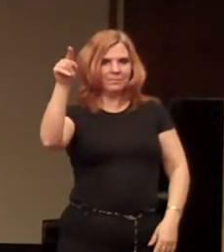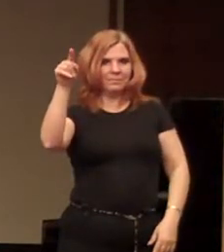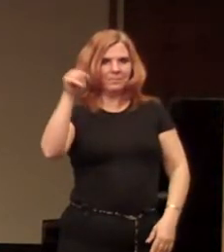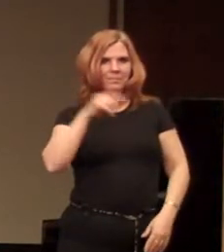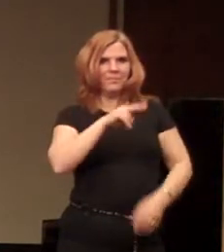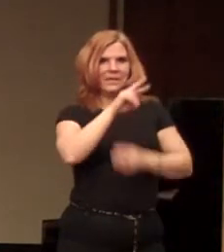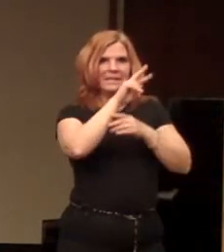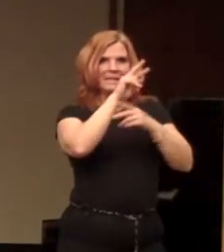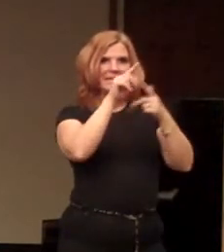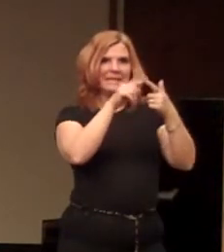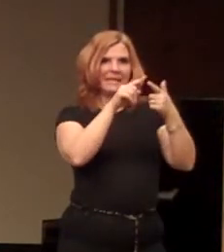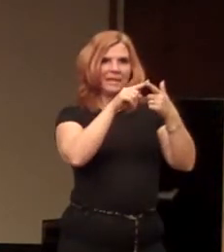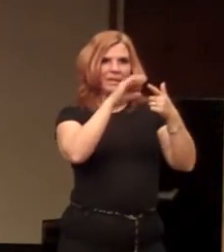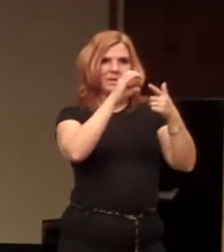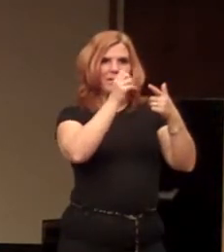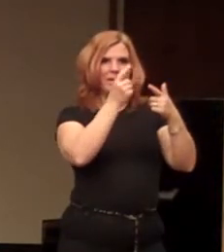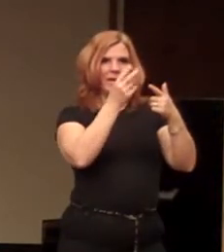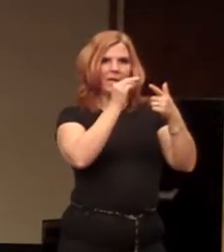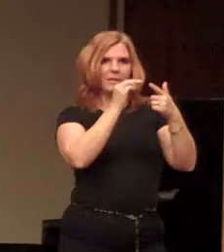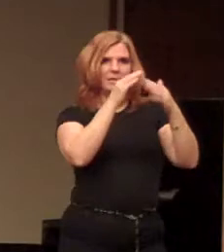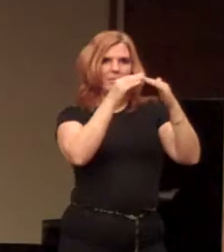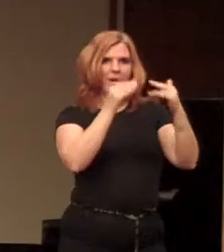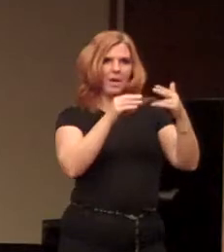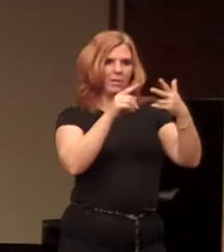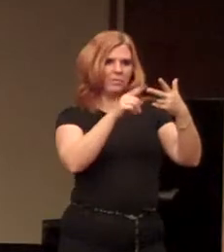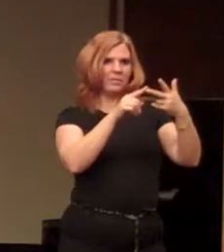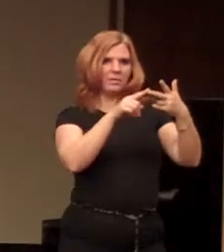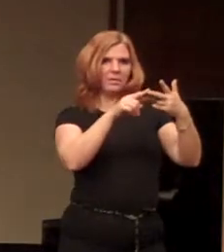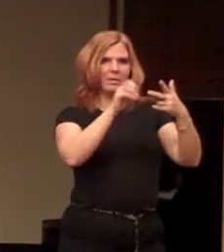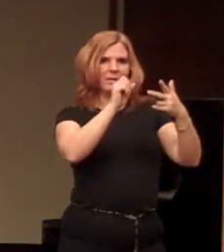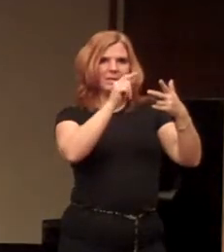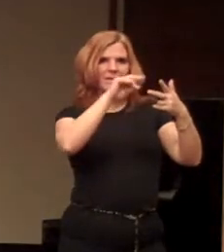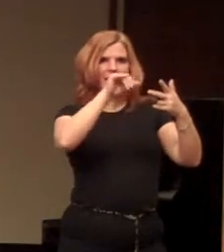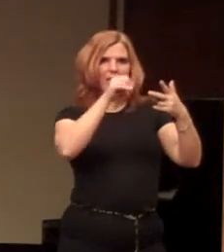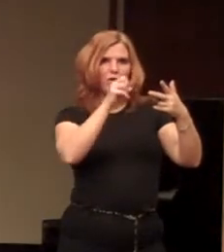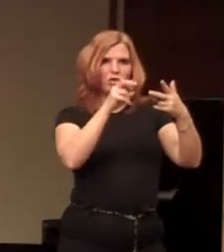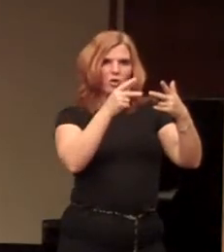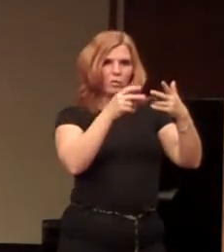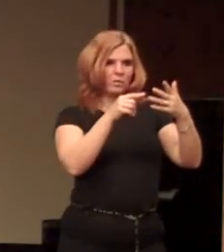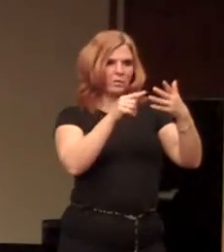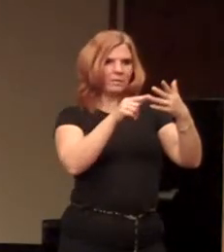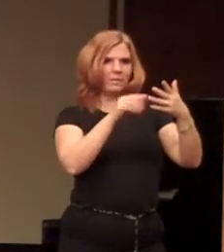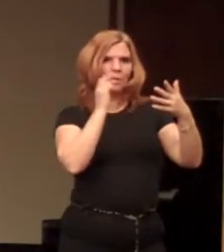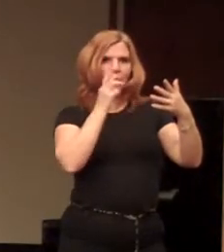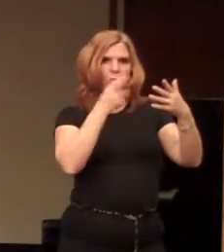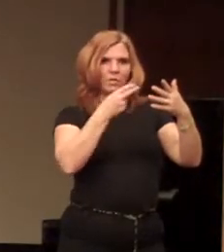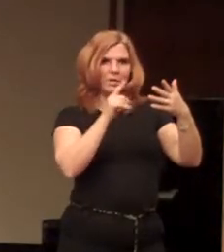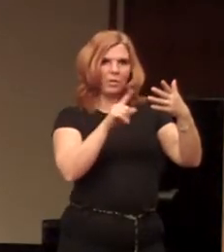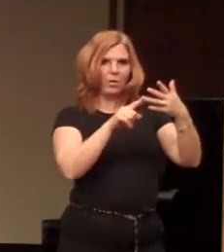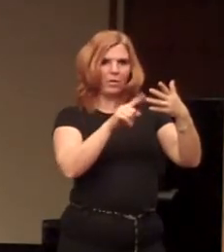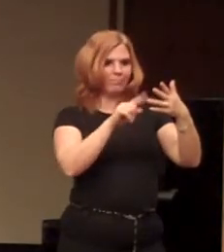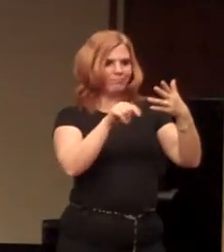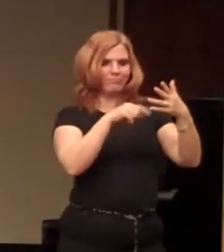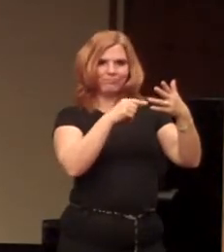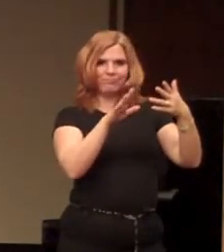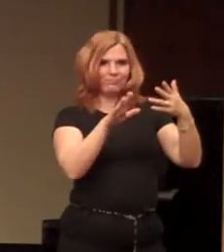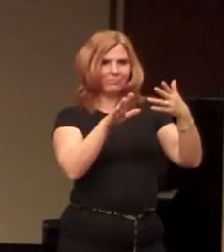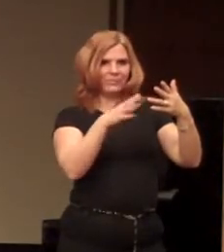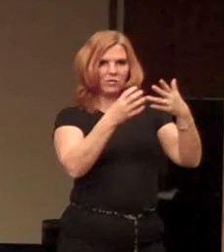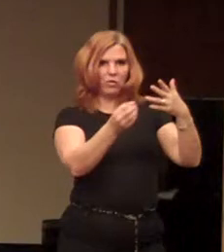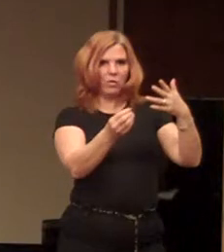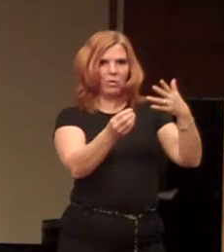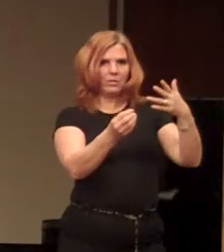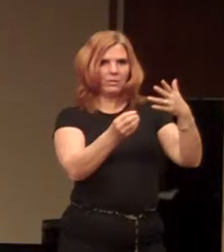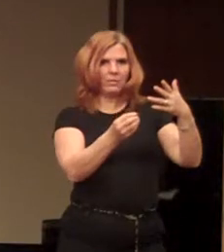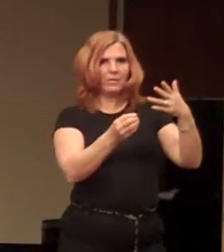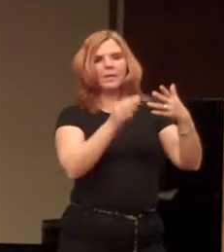one. Second is the Custom House. Third is St. Joseph's Cathedral. Washington Hall, it doesn't exist anymore. The